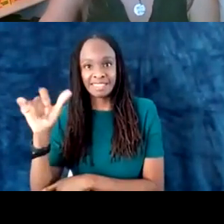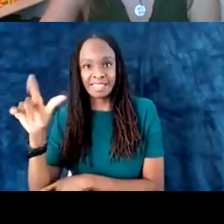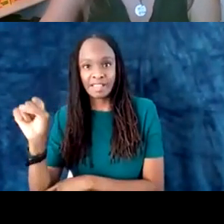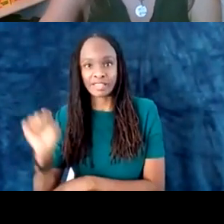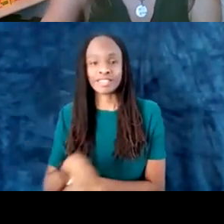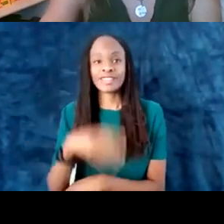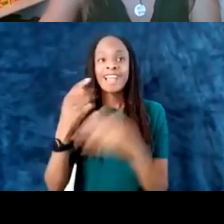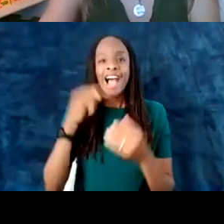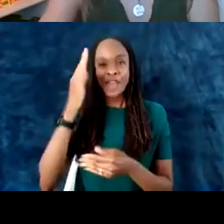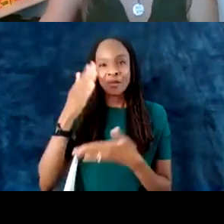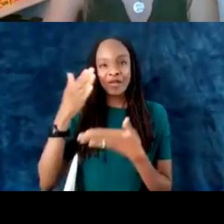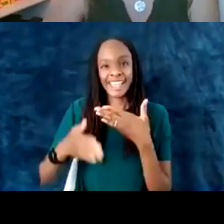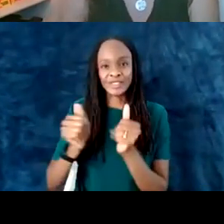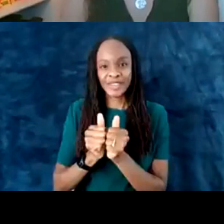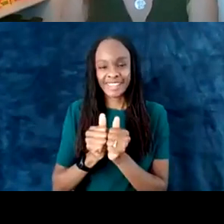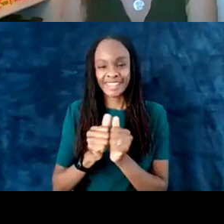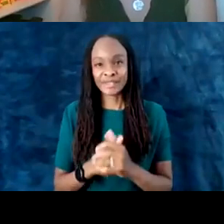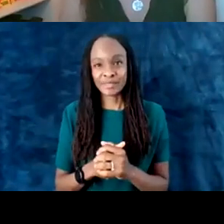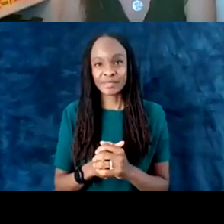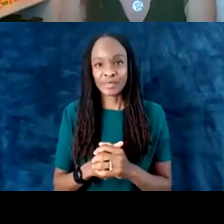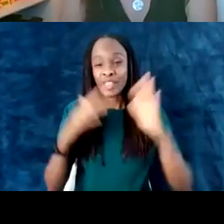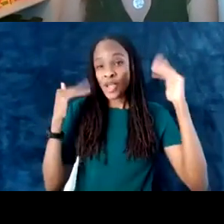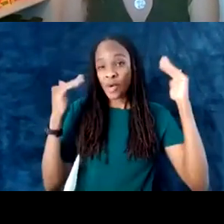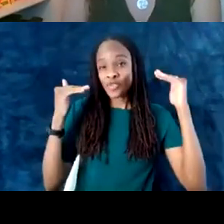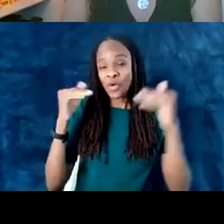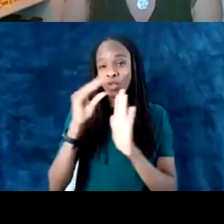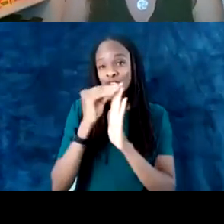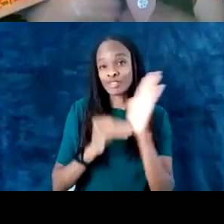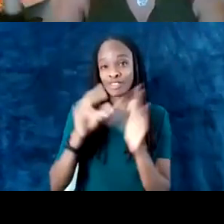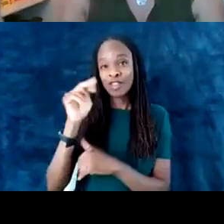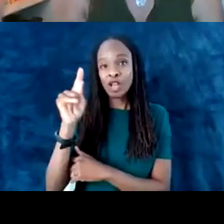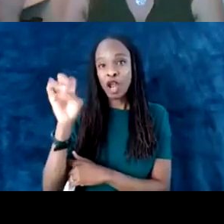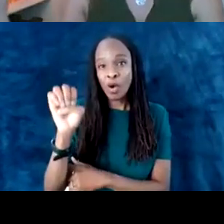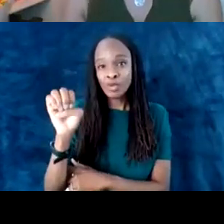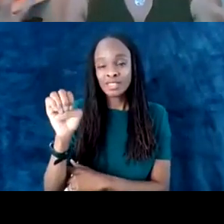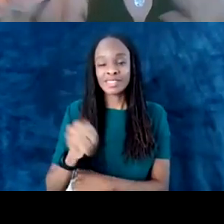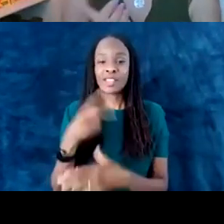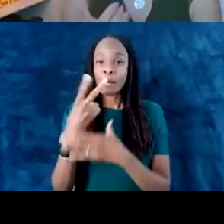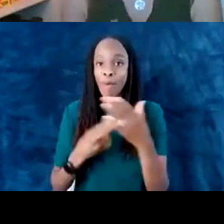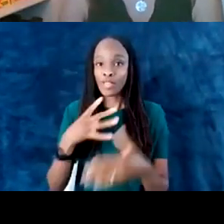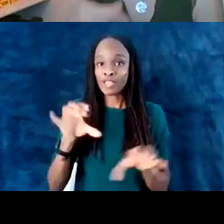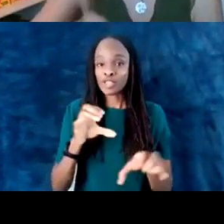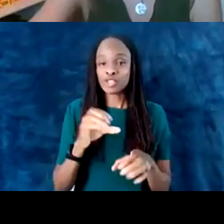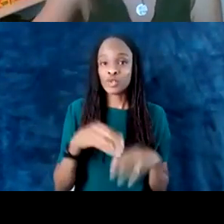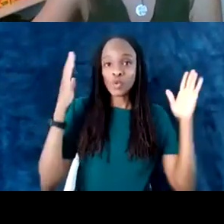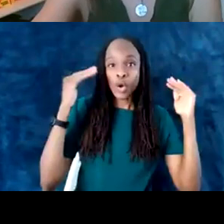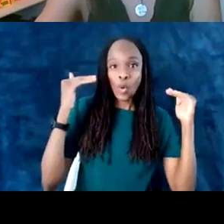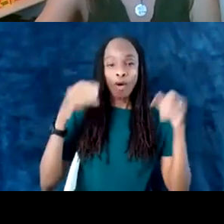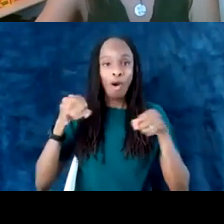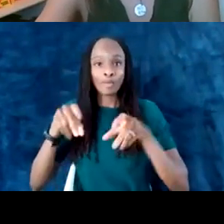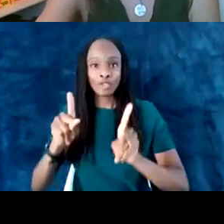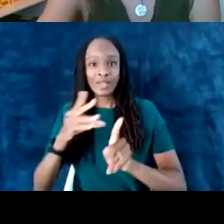Let me end with a hopeful note, because we like to do both hope and opportunity and challenges.